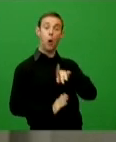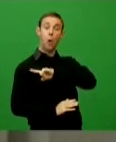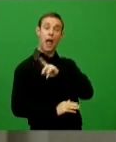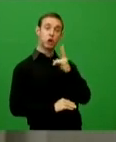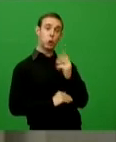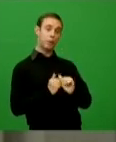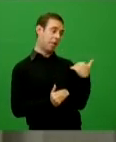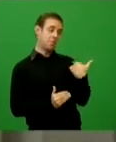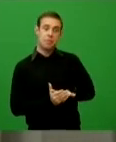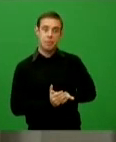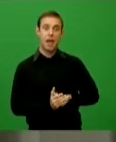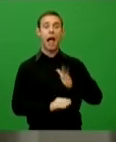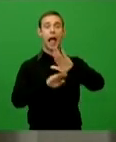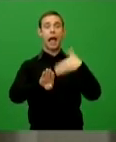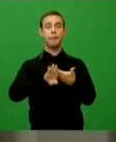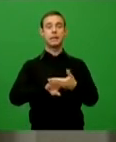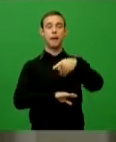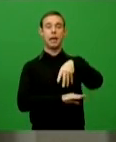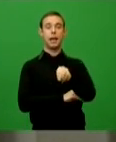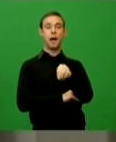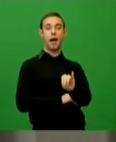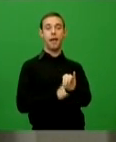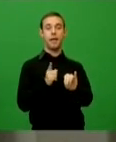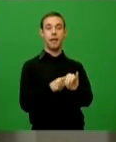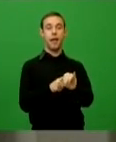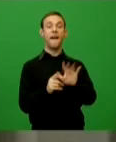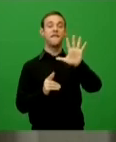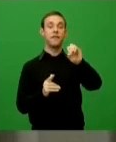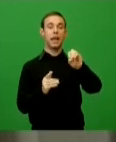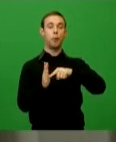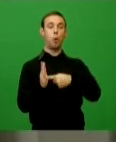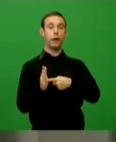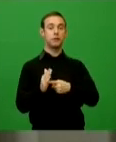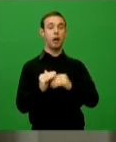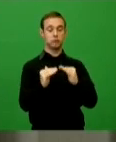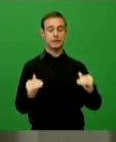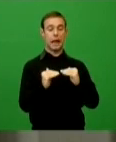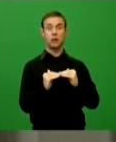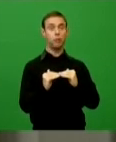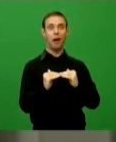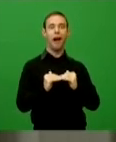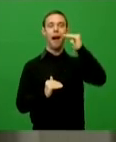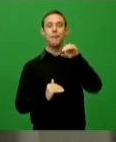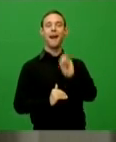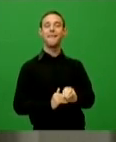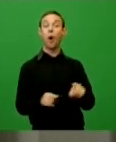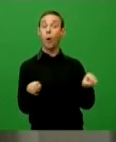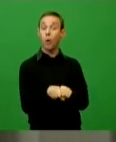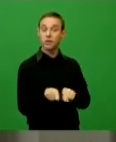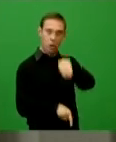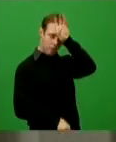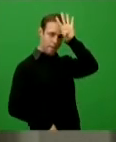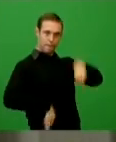ABSA PMI being above the neutral 50-point level, whilst the mining sector is forecast to respond